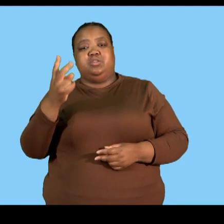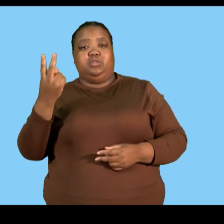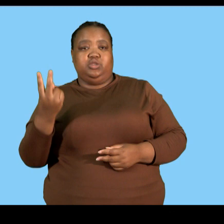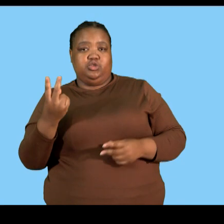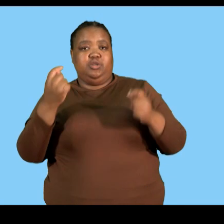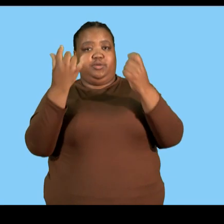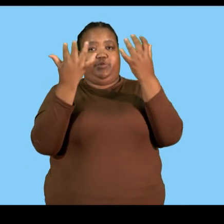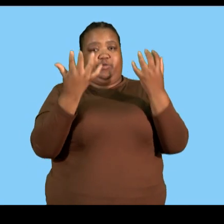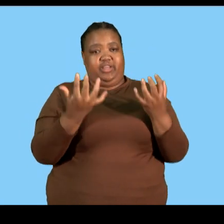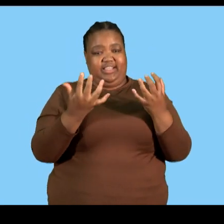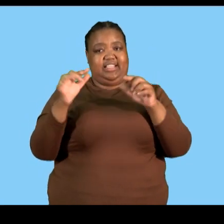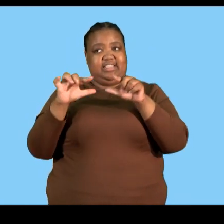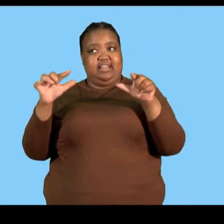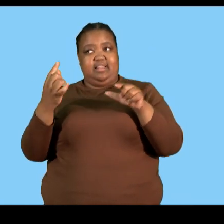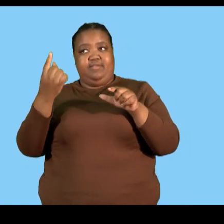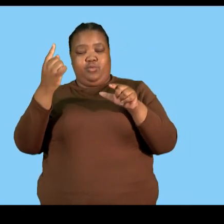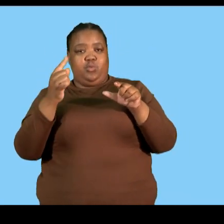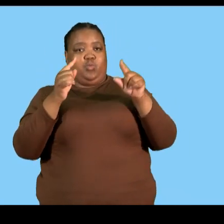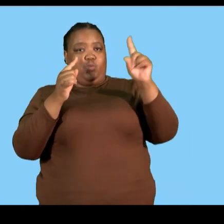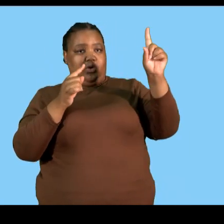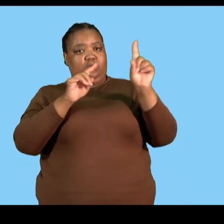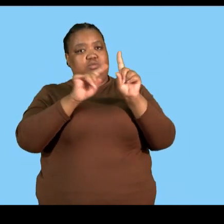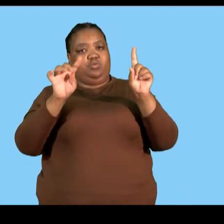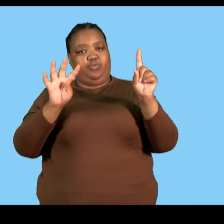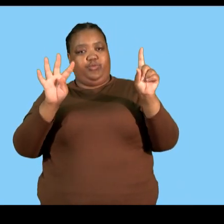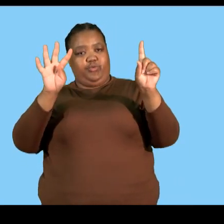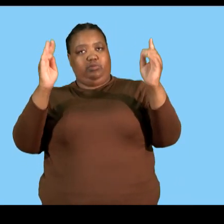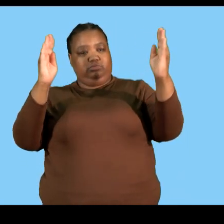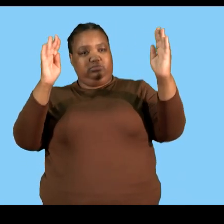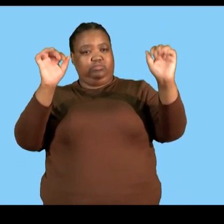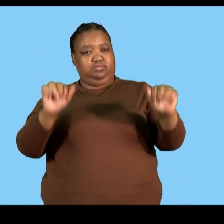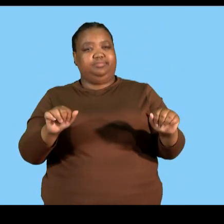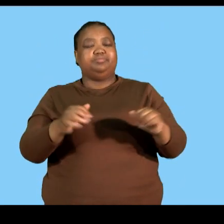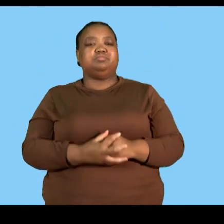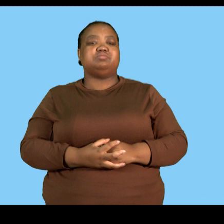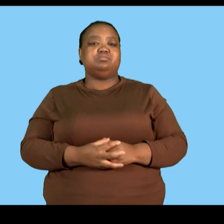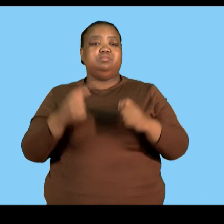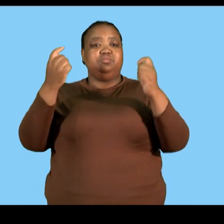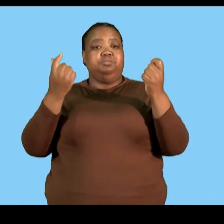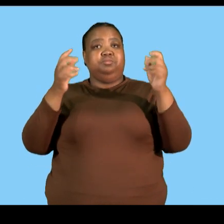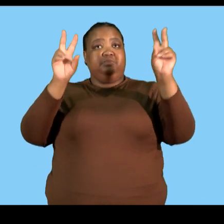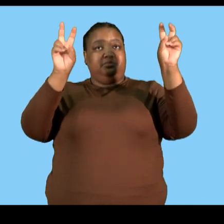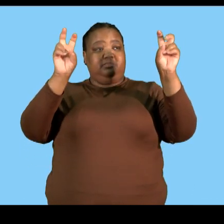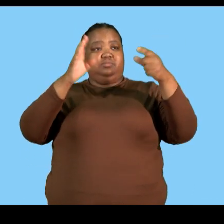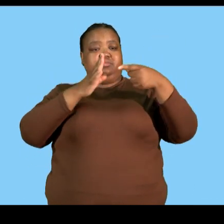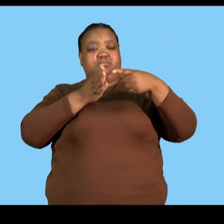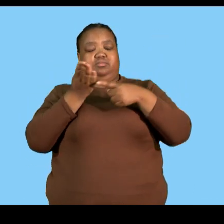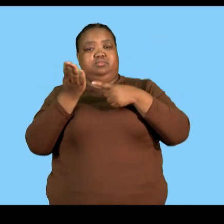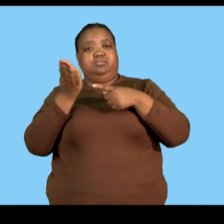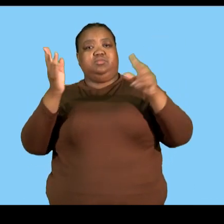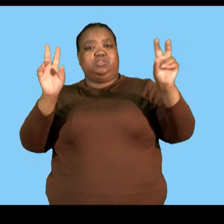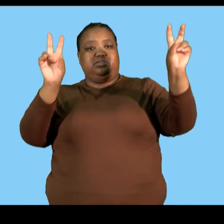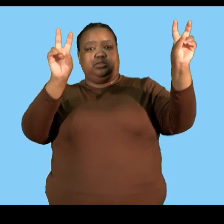looking at finance and the taxonomy level will be level one to level four, and the sections that you could be assessed on will